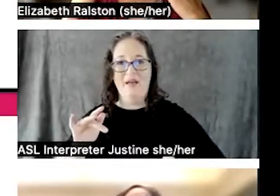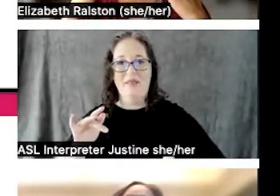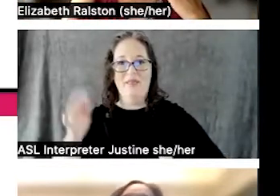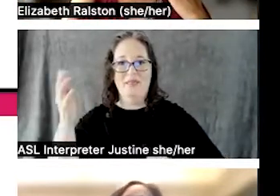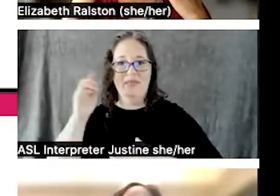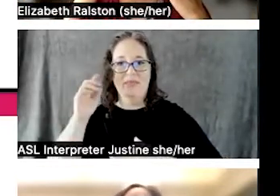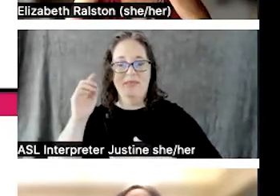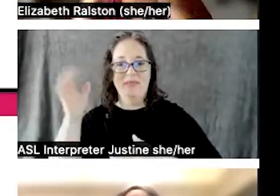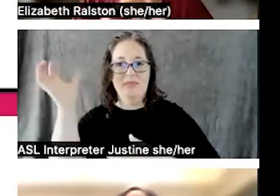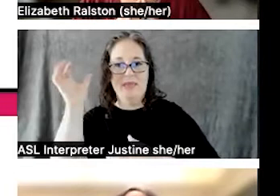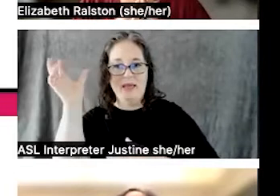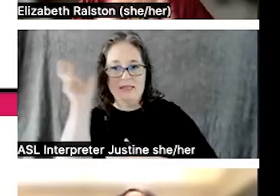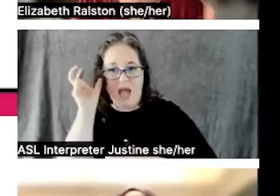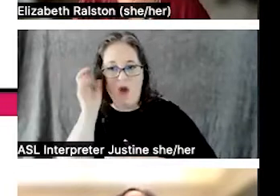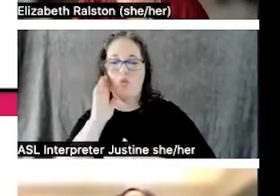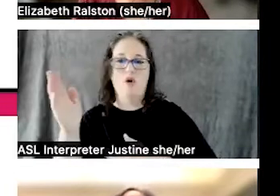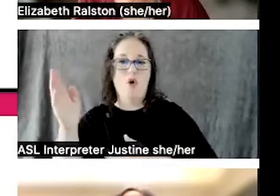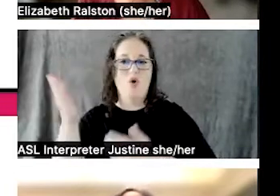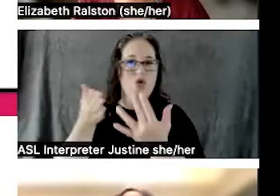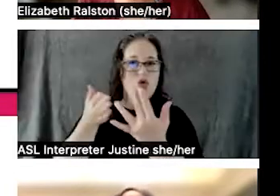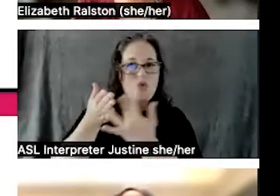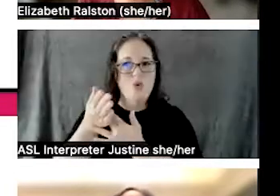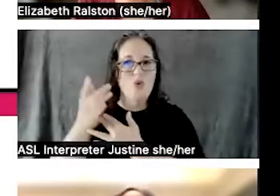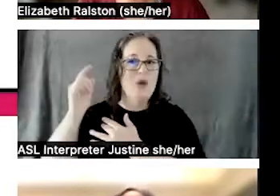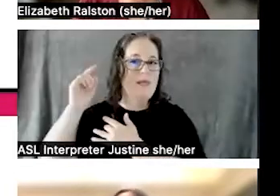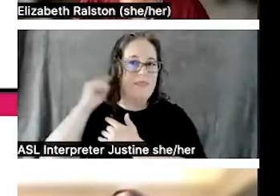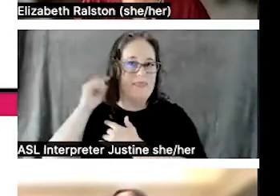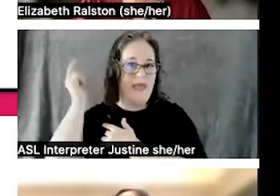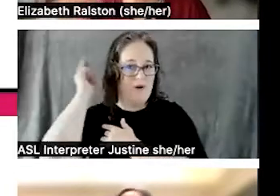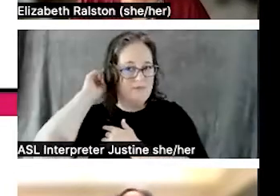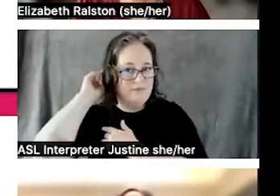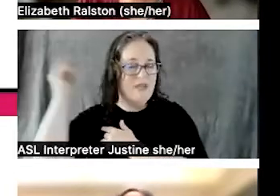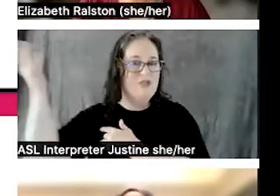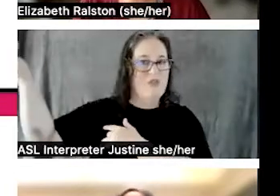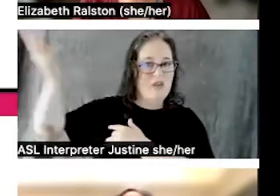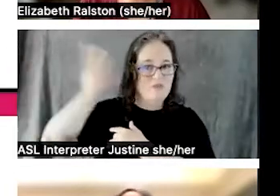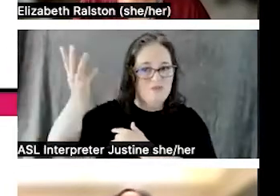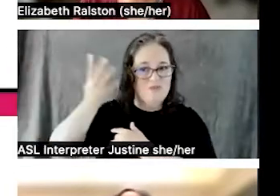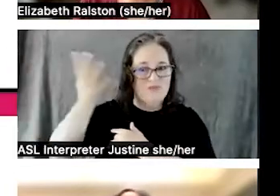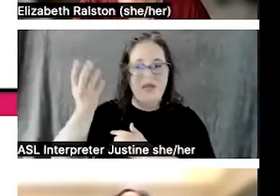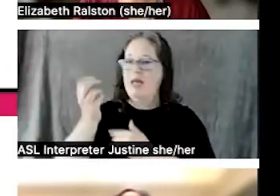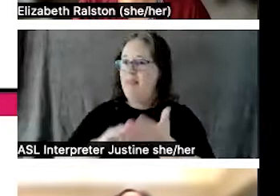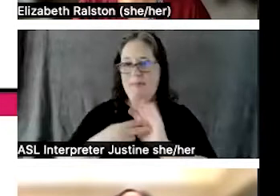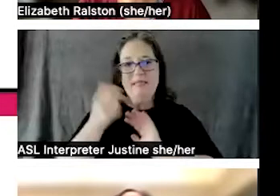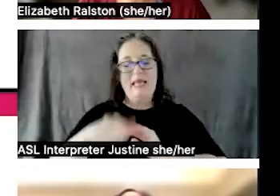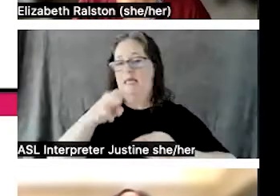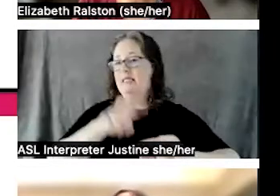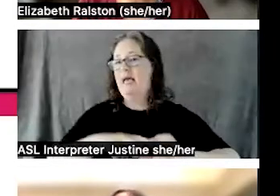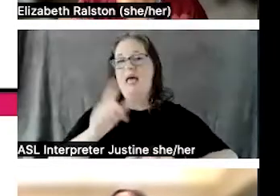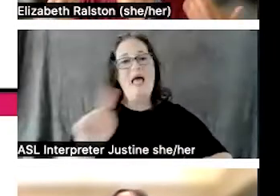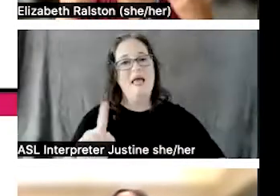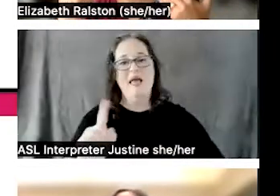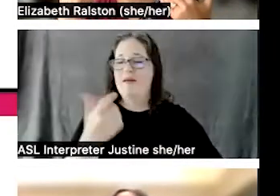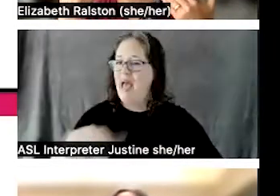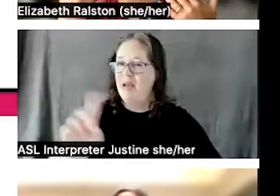hearing device. So they can sit anywhere in an auditorium and be able to hear the speaker. Which is fantastic